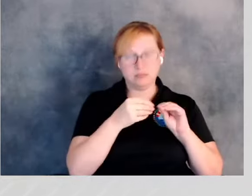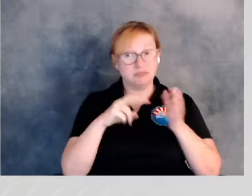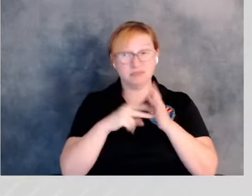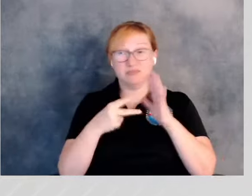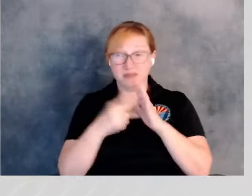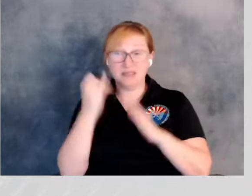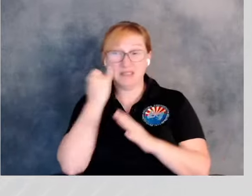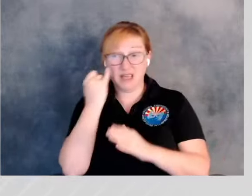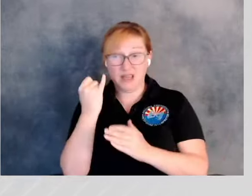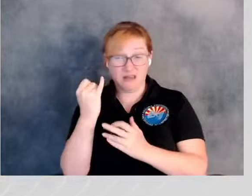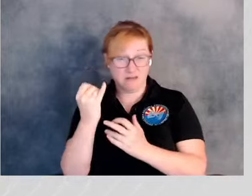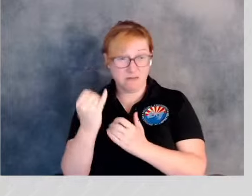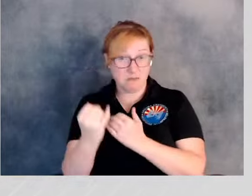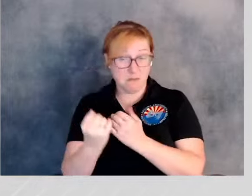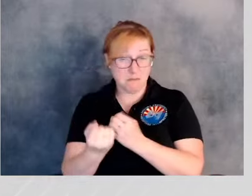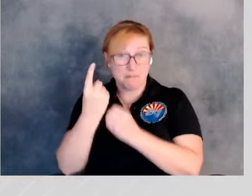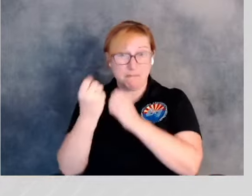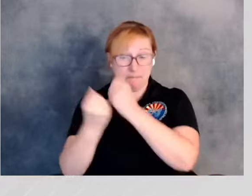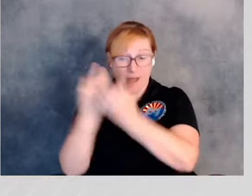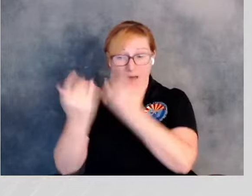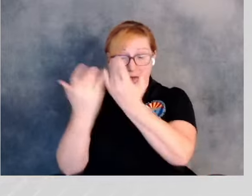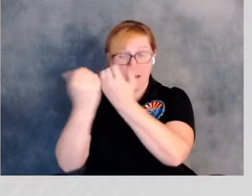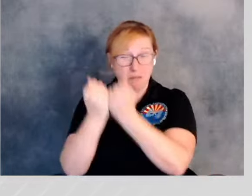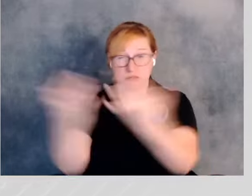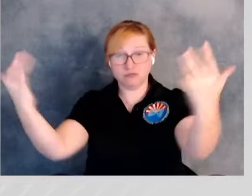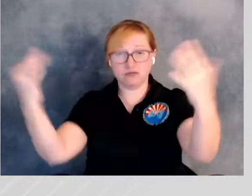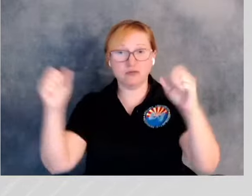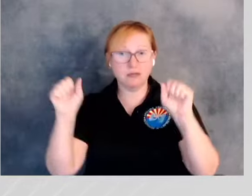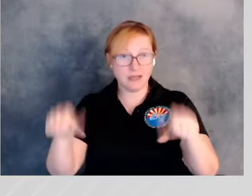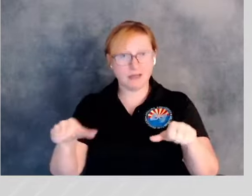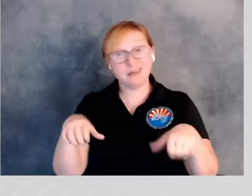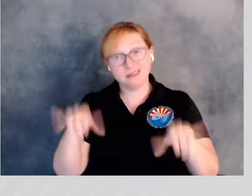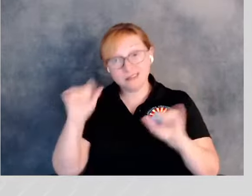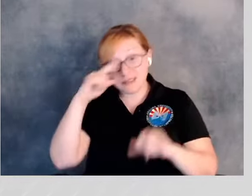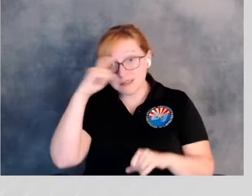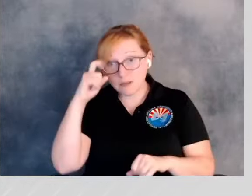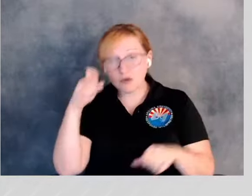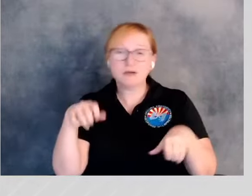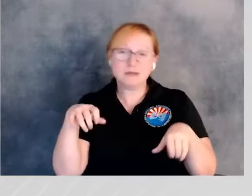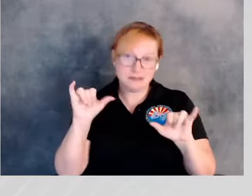Unfortunately, it is still summer, and it is still fire season in California.